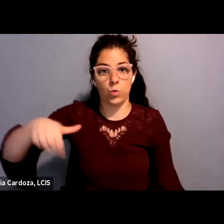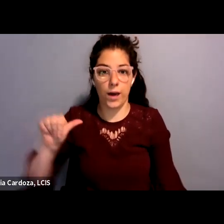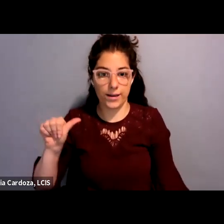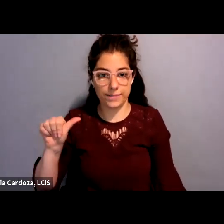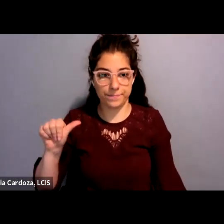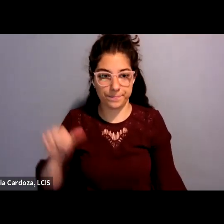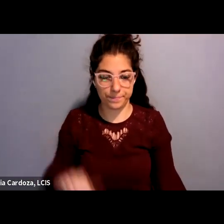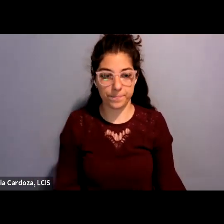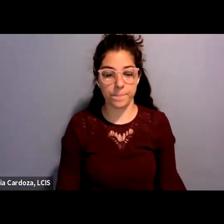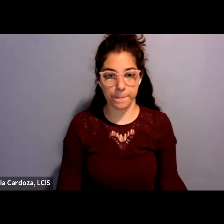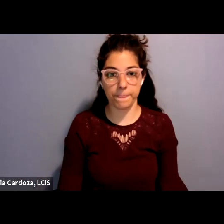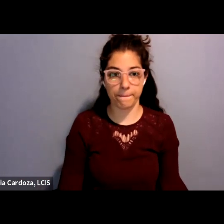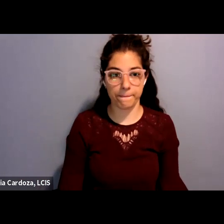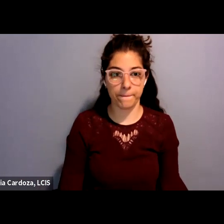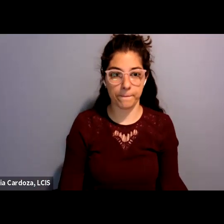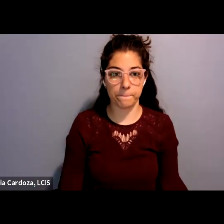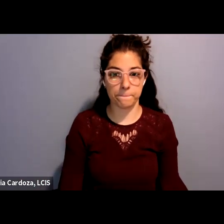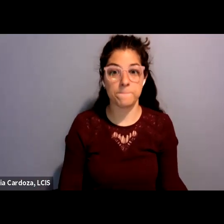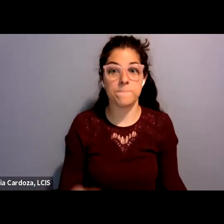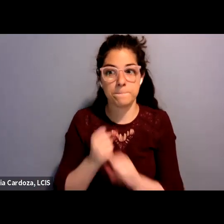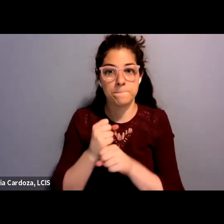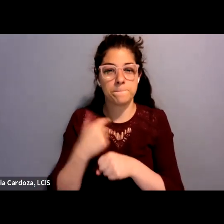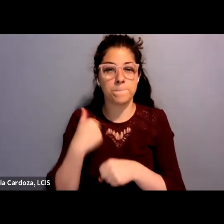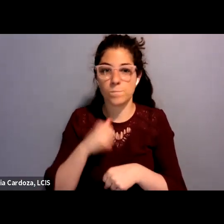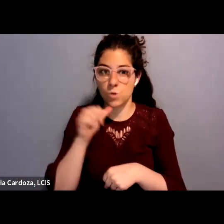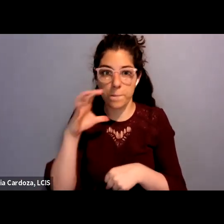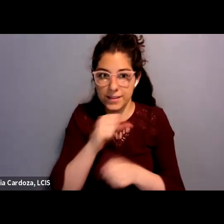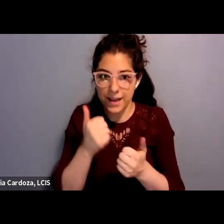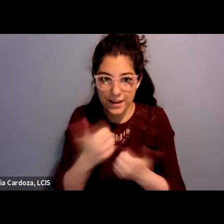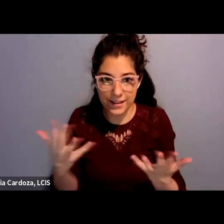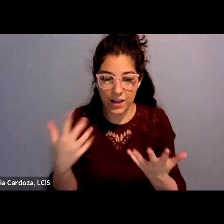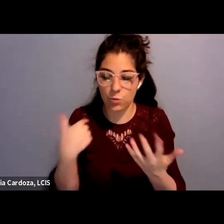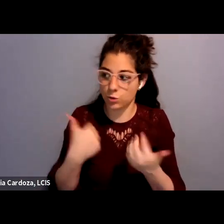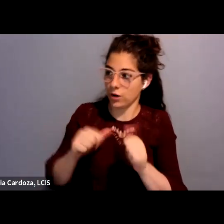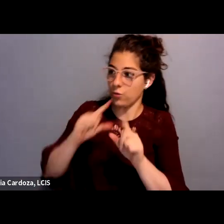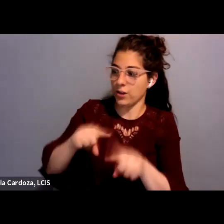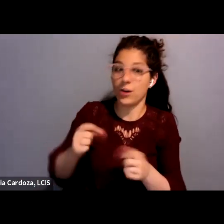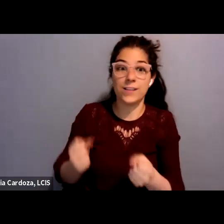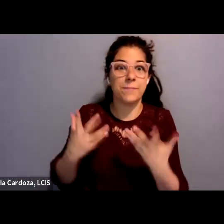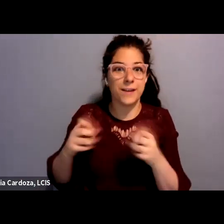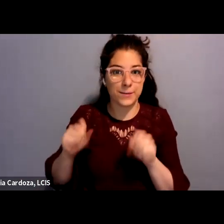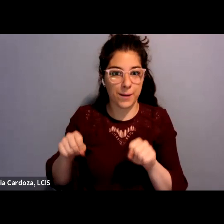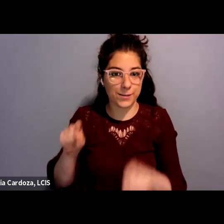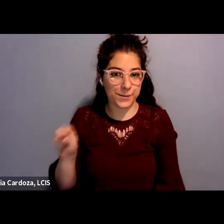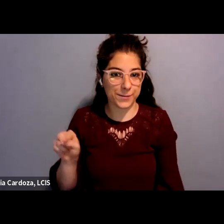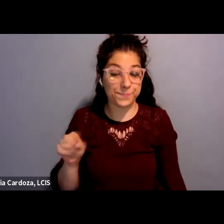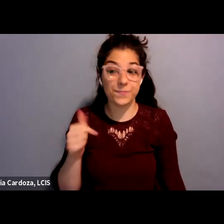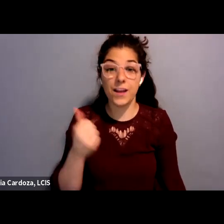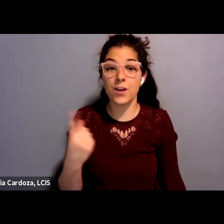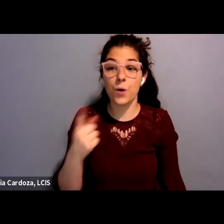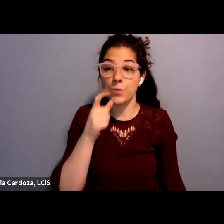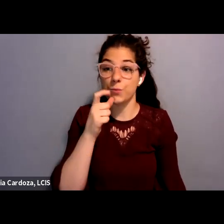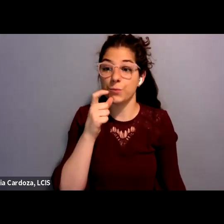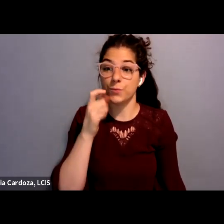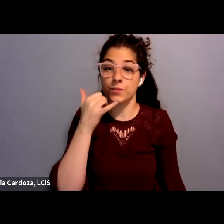the Q&A. So we do not miss anything. We'll do our best to answer as many as possible. For anyone calling on their